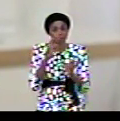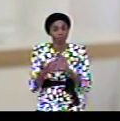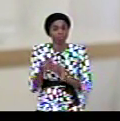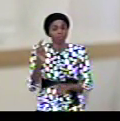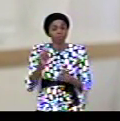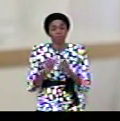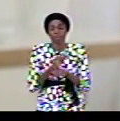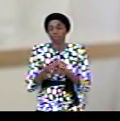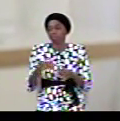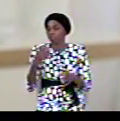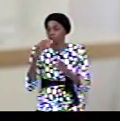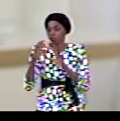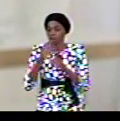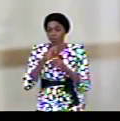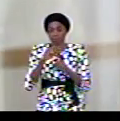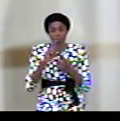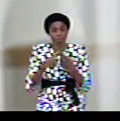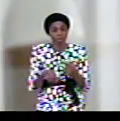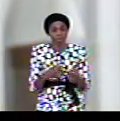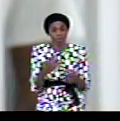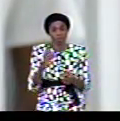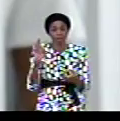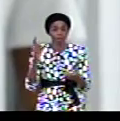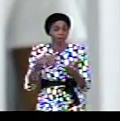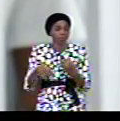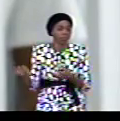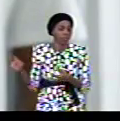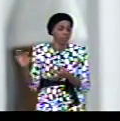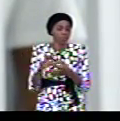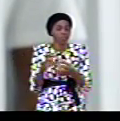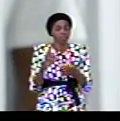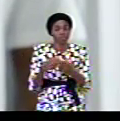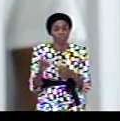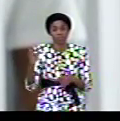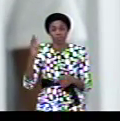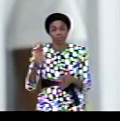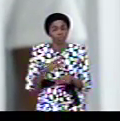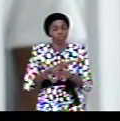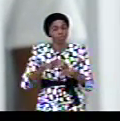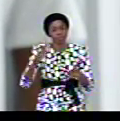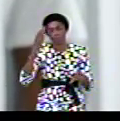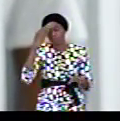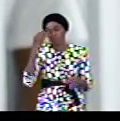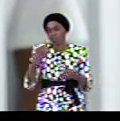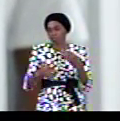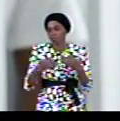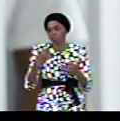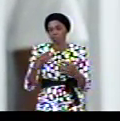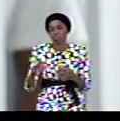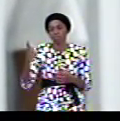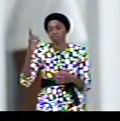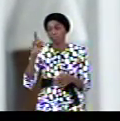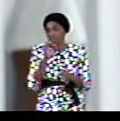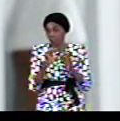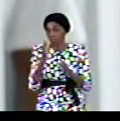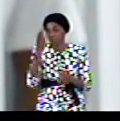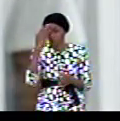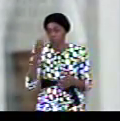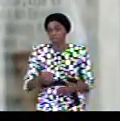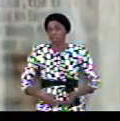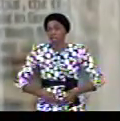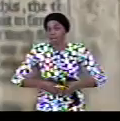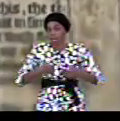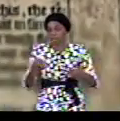to anyone about reconciling with God, they don't know the terror of God. If you knew the terror of